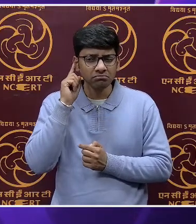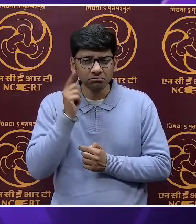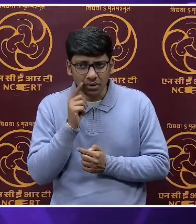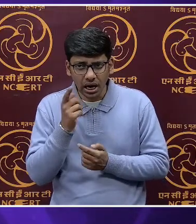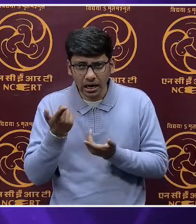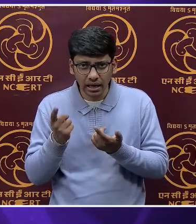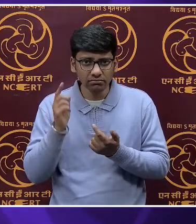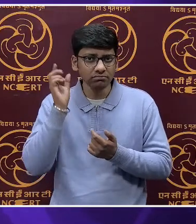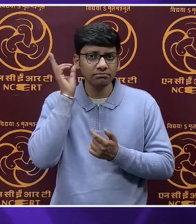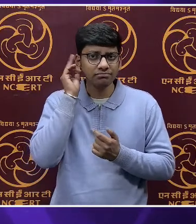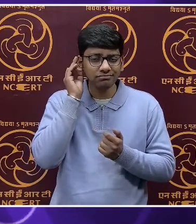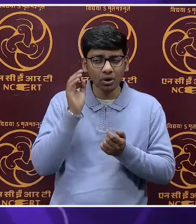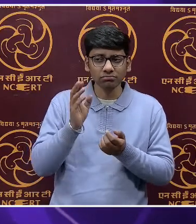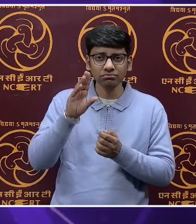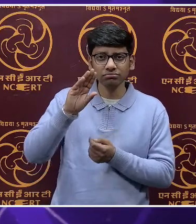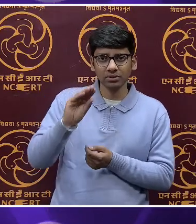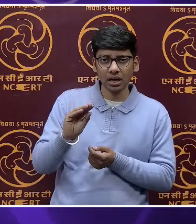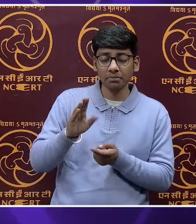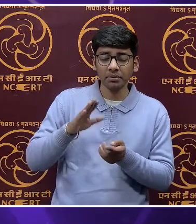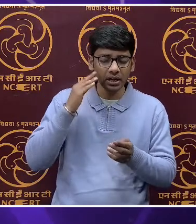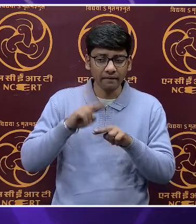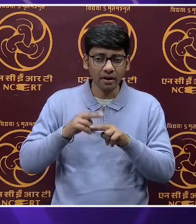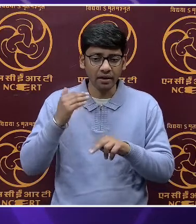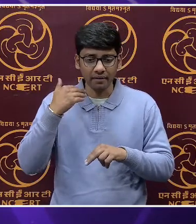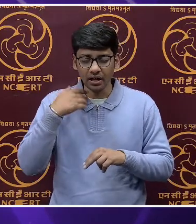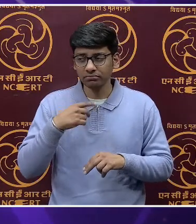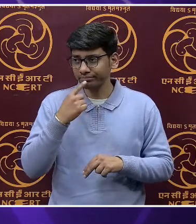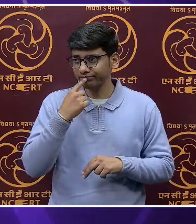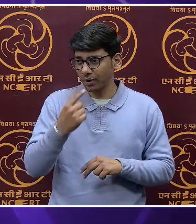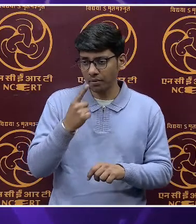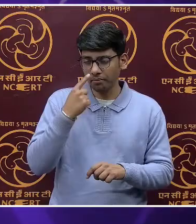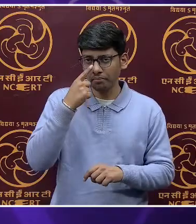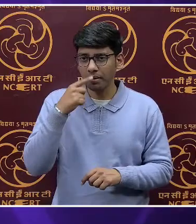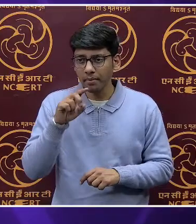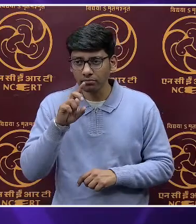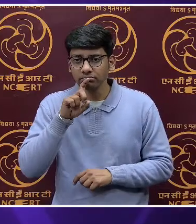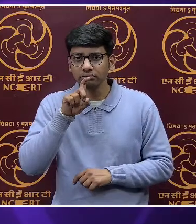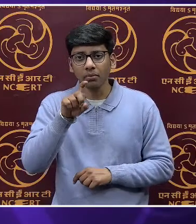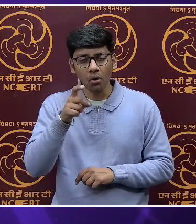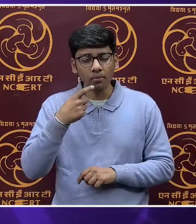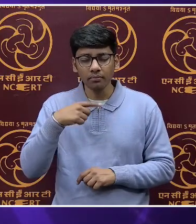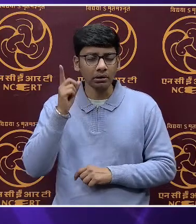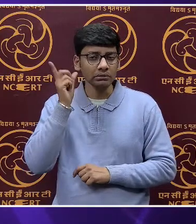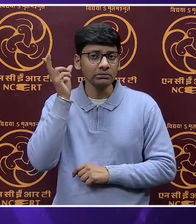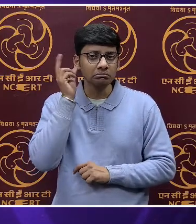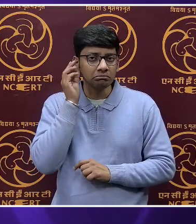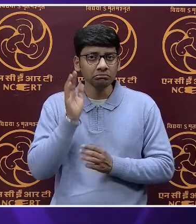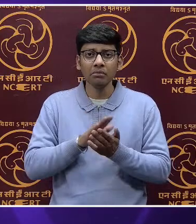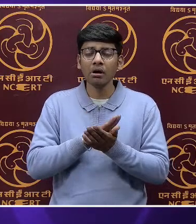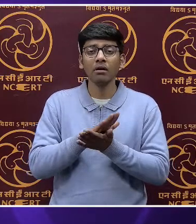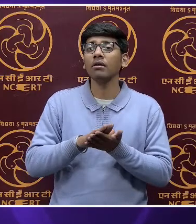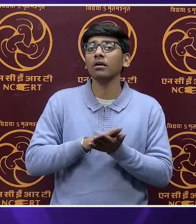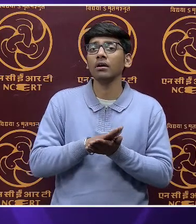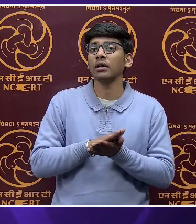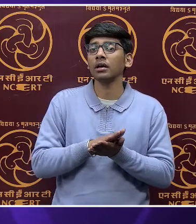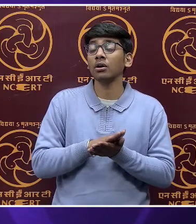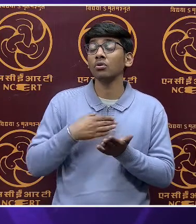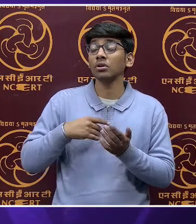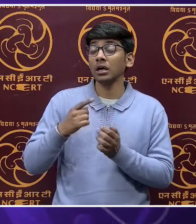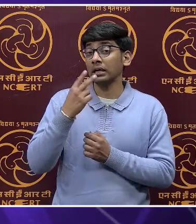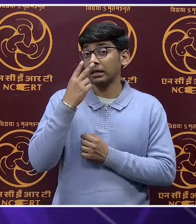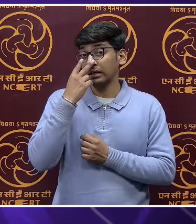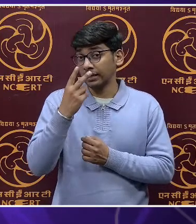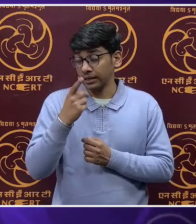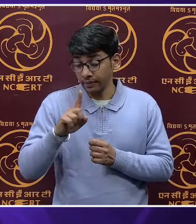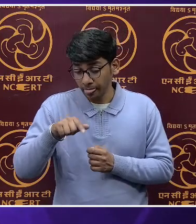we actually do not pay attention to the voices. Yes, right. So it was not noticed much, but